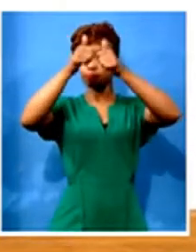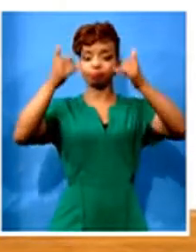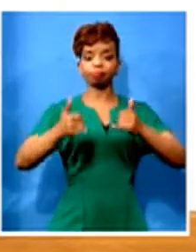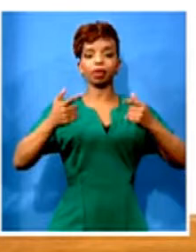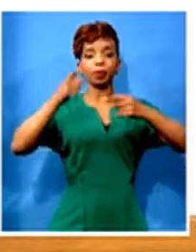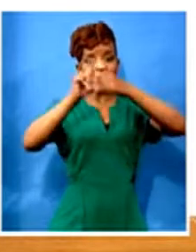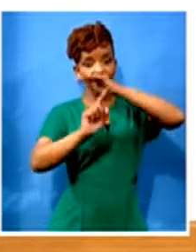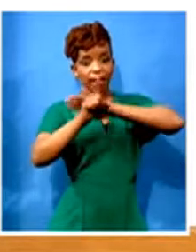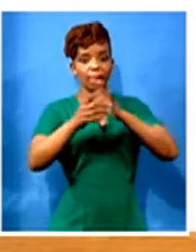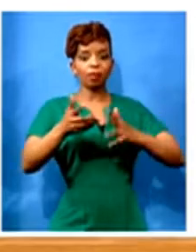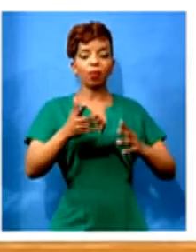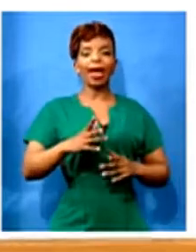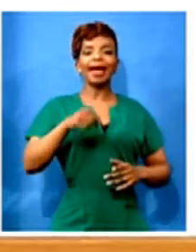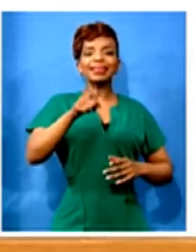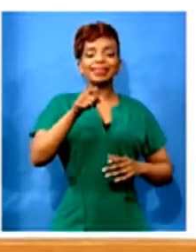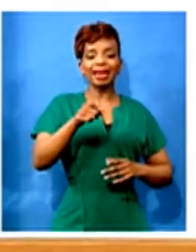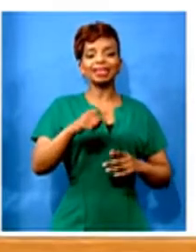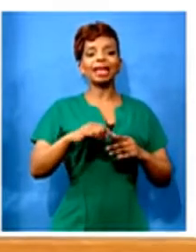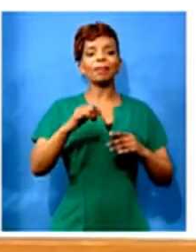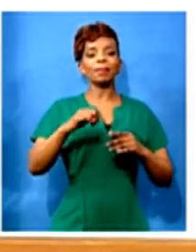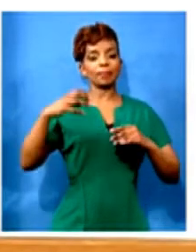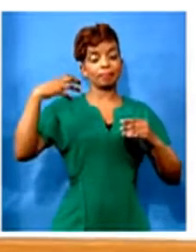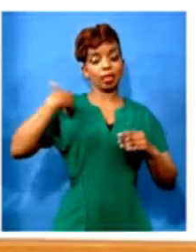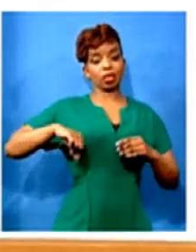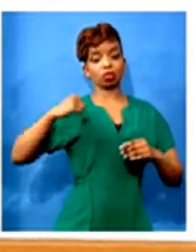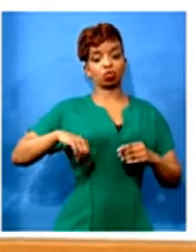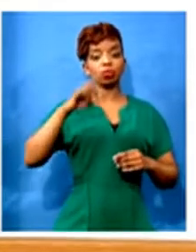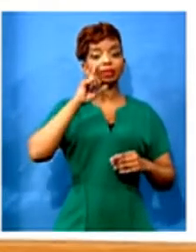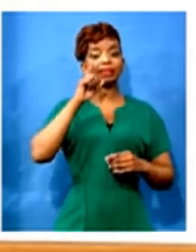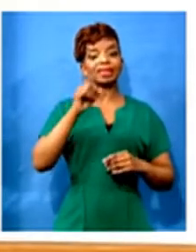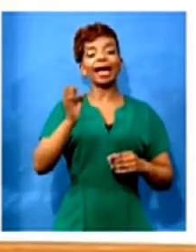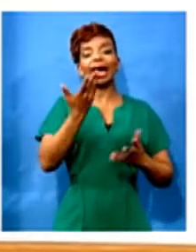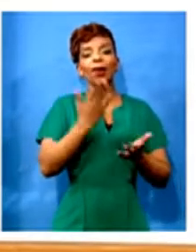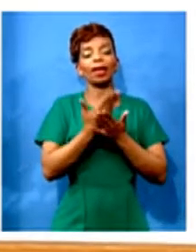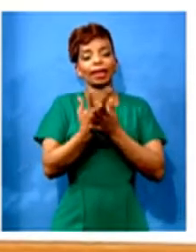many problems that are facing this metro and the Eastern Cape.